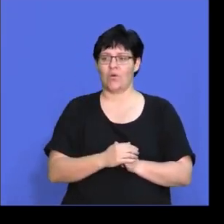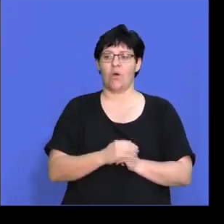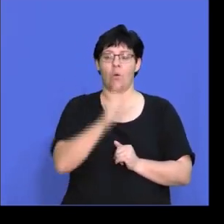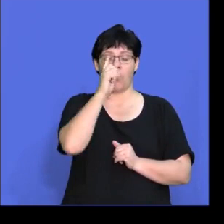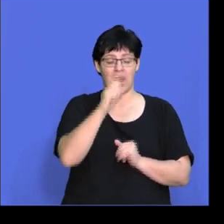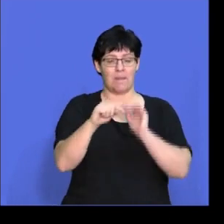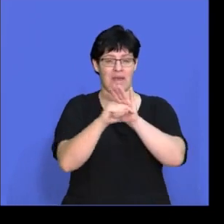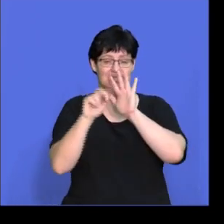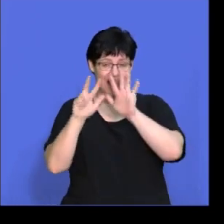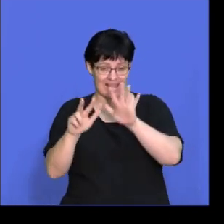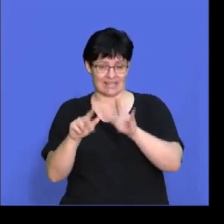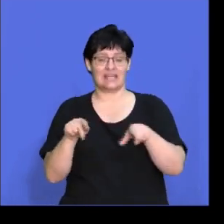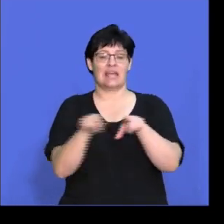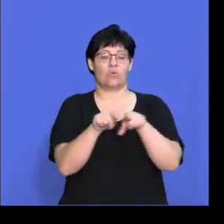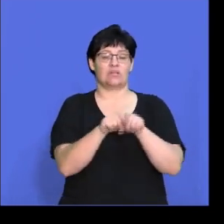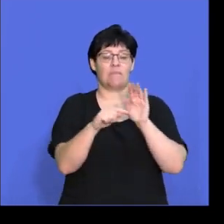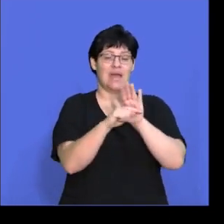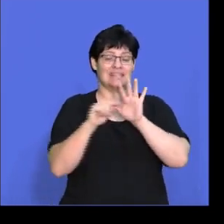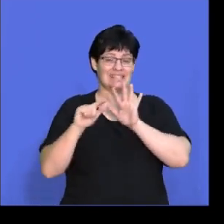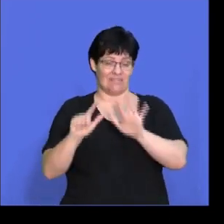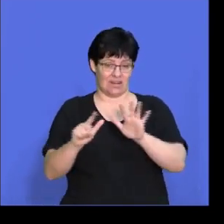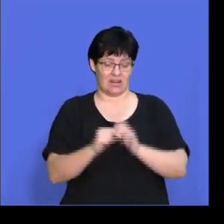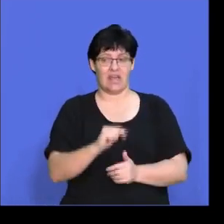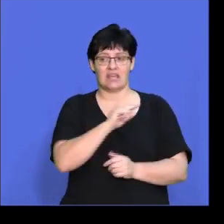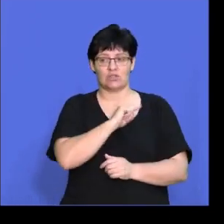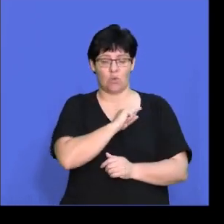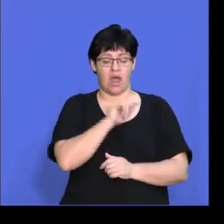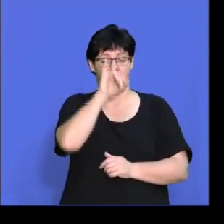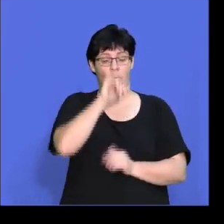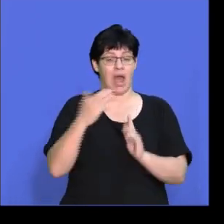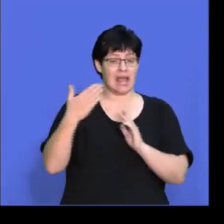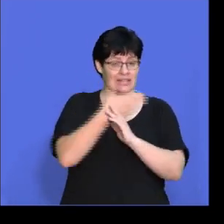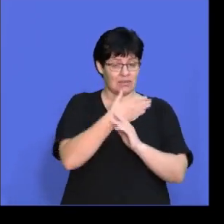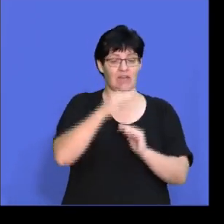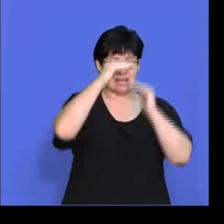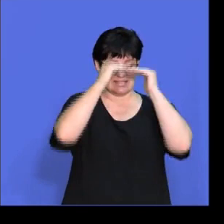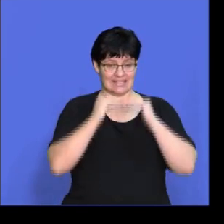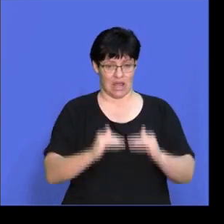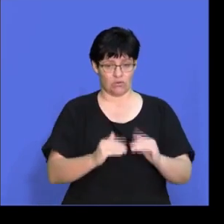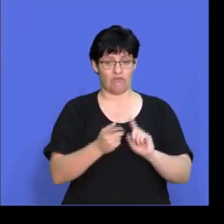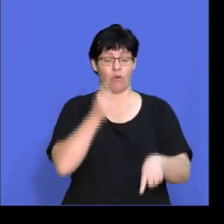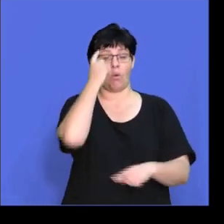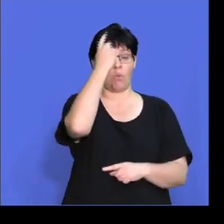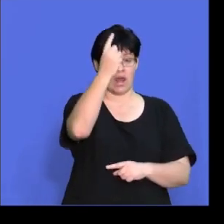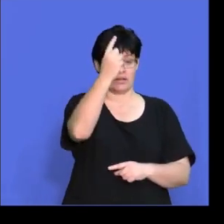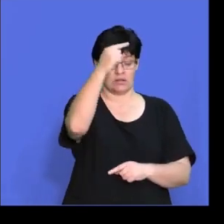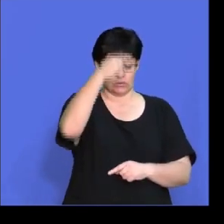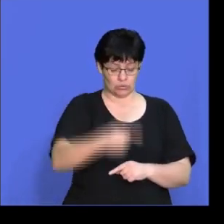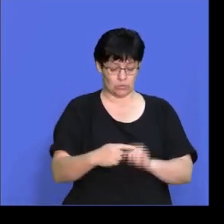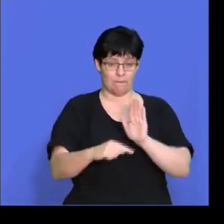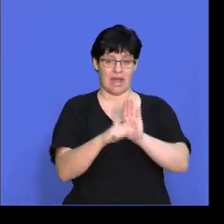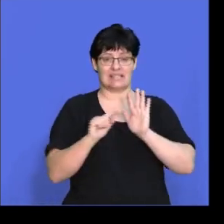minus 8 gives us -7. So therefore, the y-intercept has moved down from 1